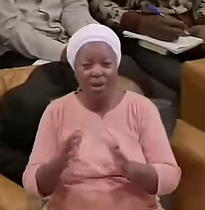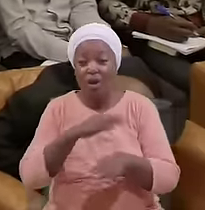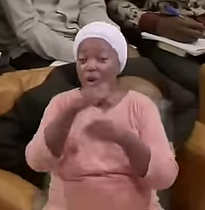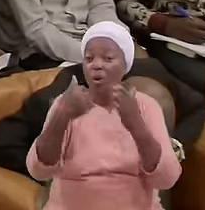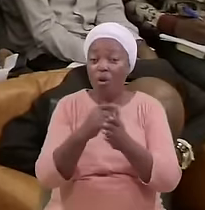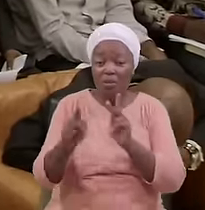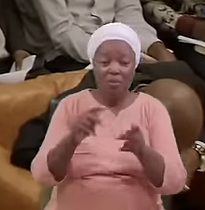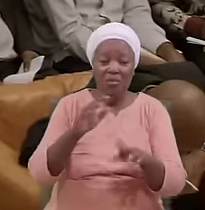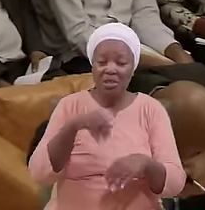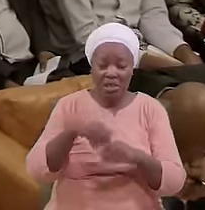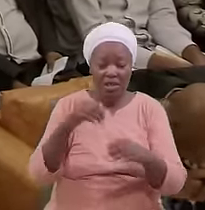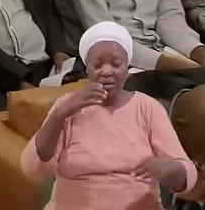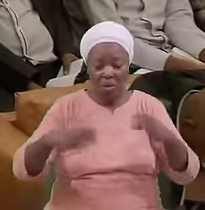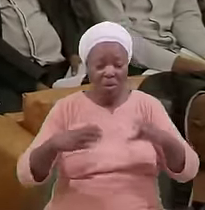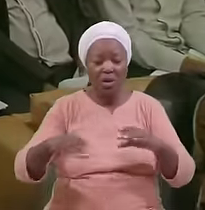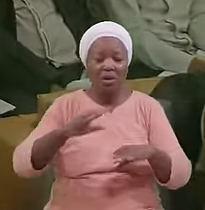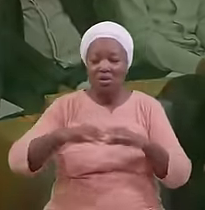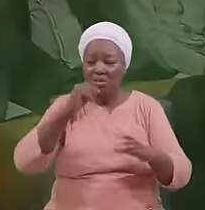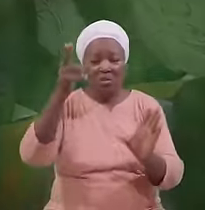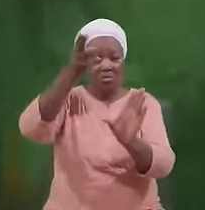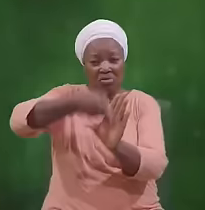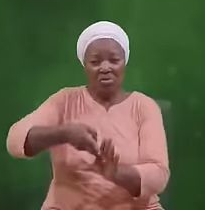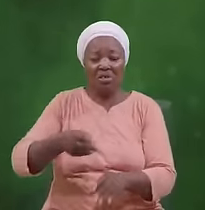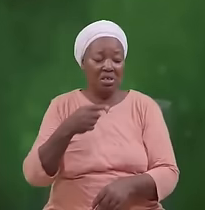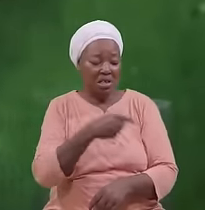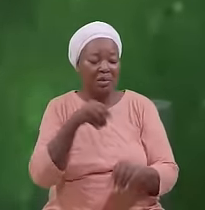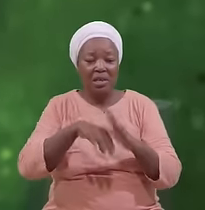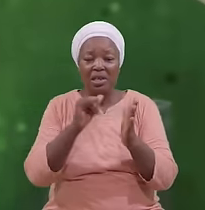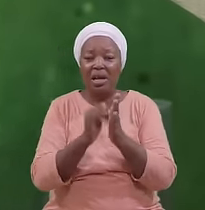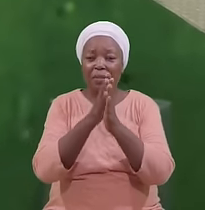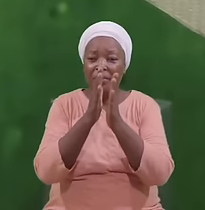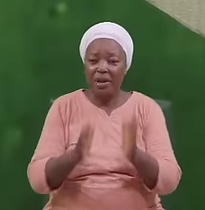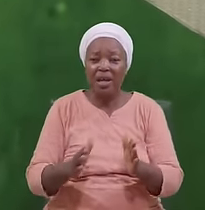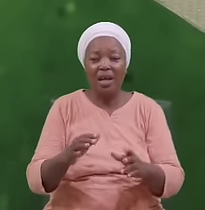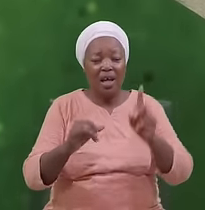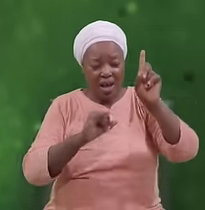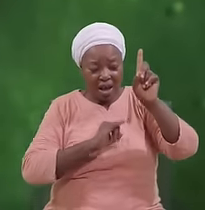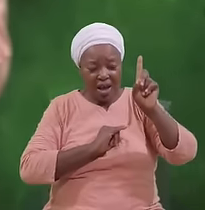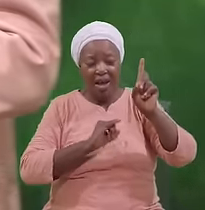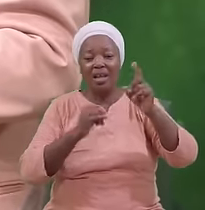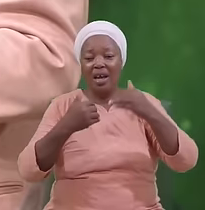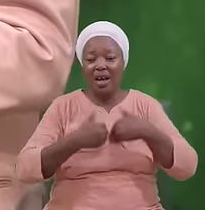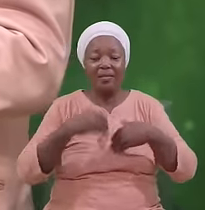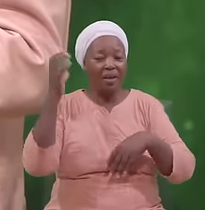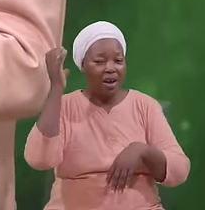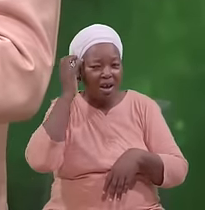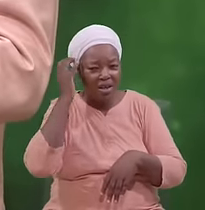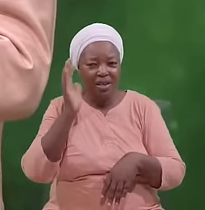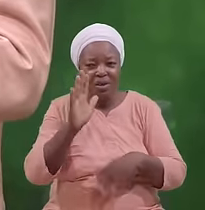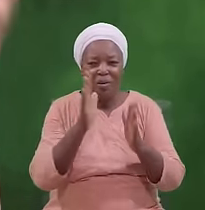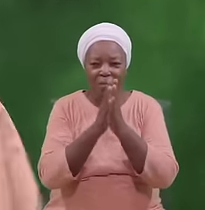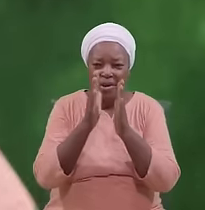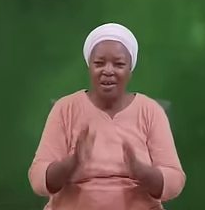at the court did not join him in the prayer. I have heard thy